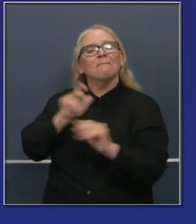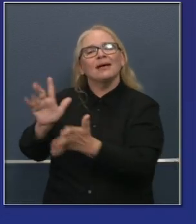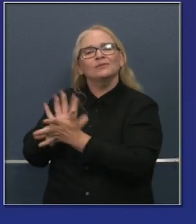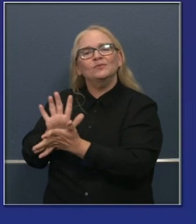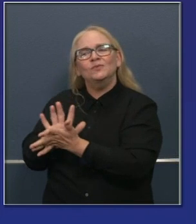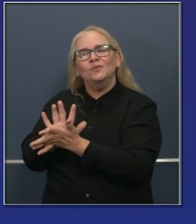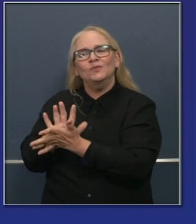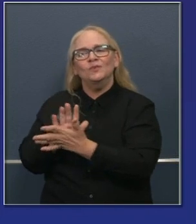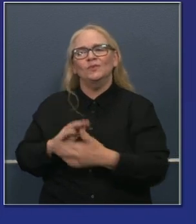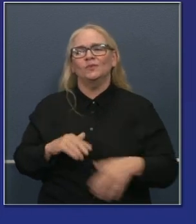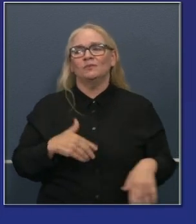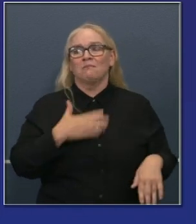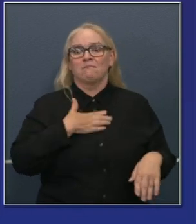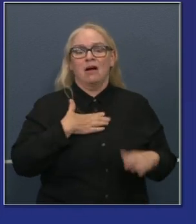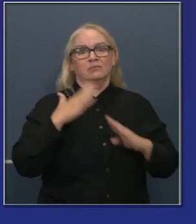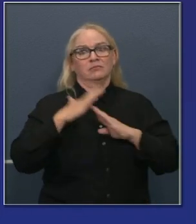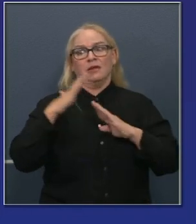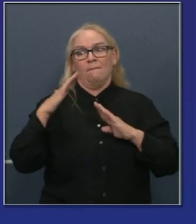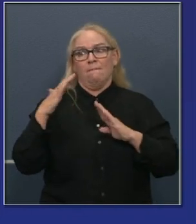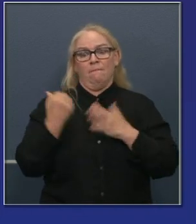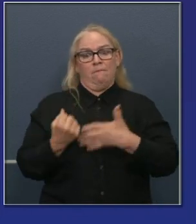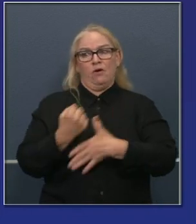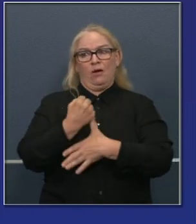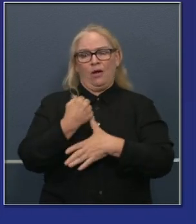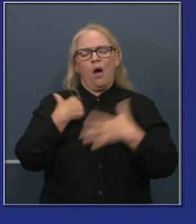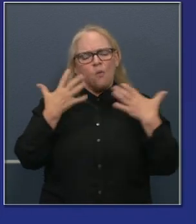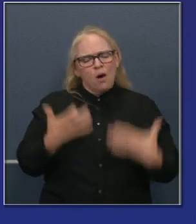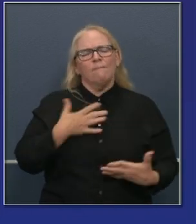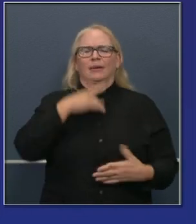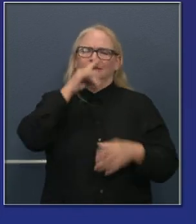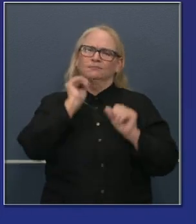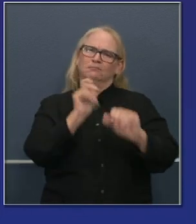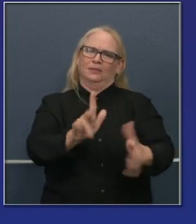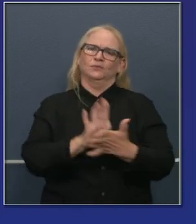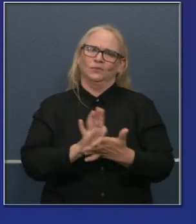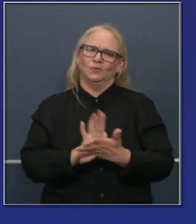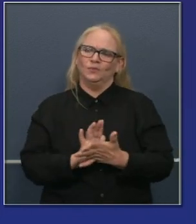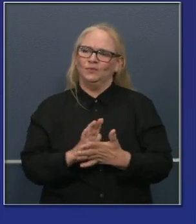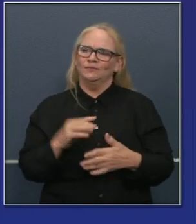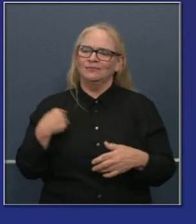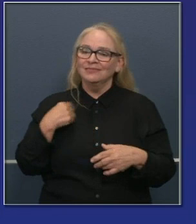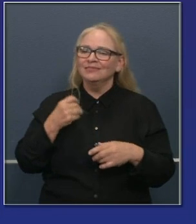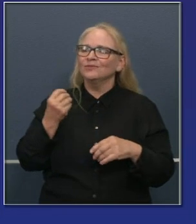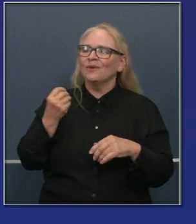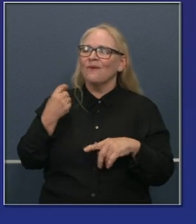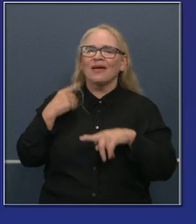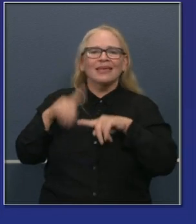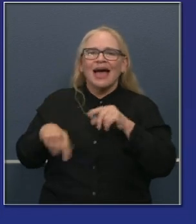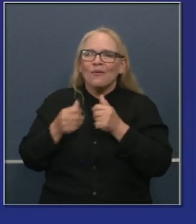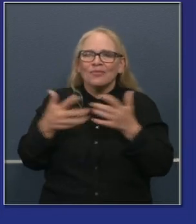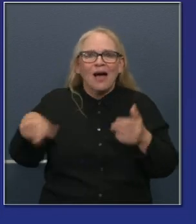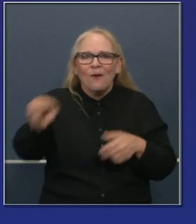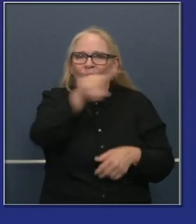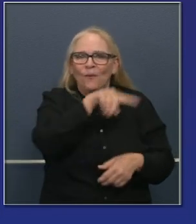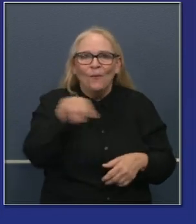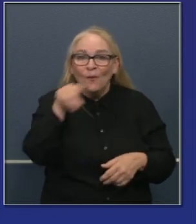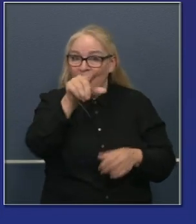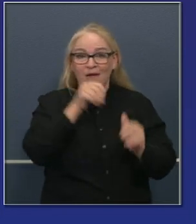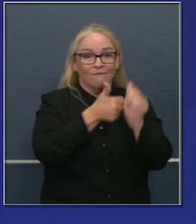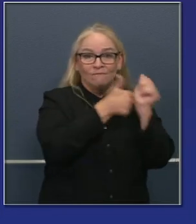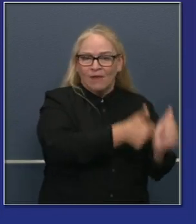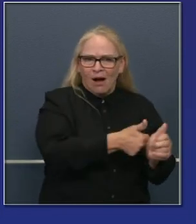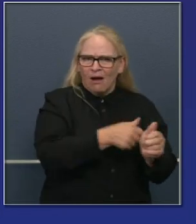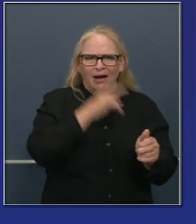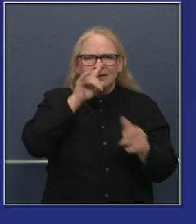mine, then it's incumbent upon us to practice not just what some of us preach, but to practice what we preach as individuals